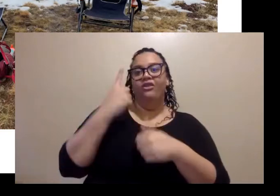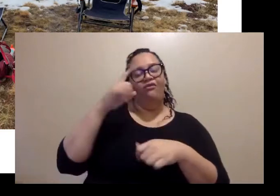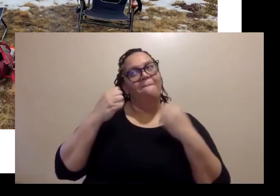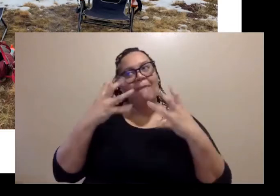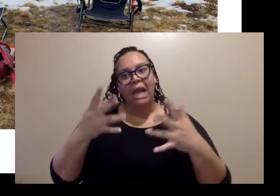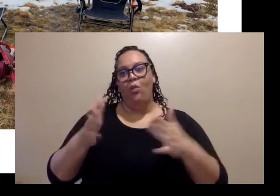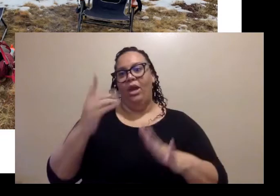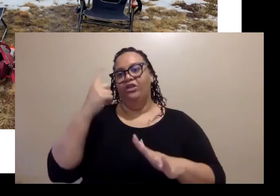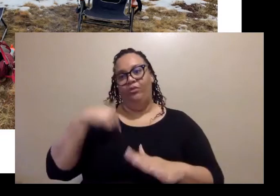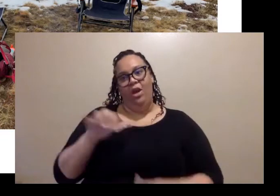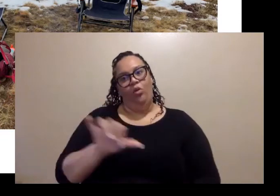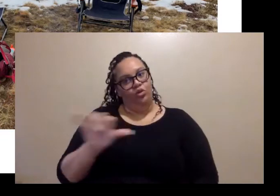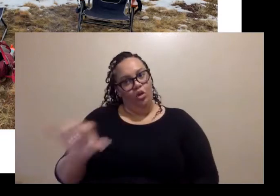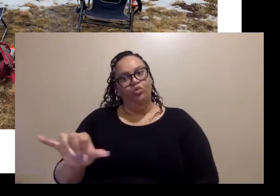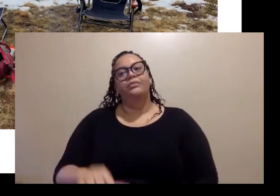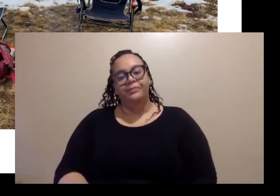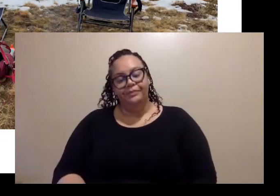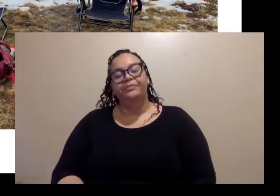well, too.